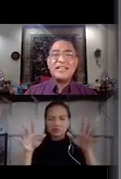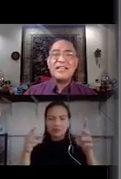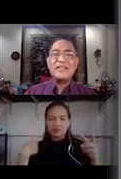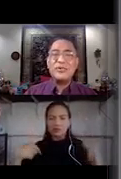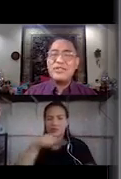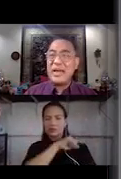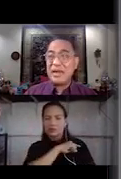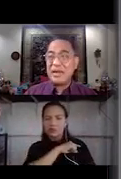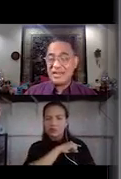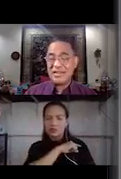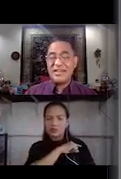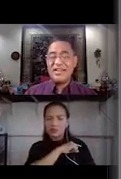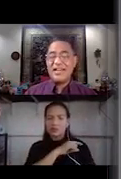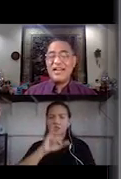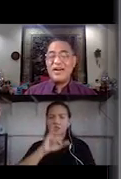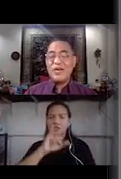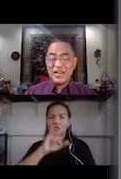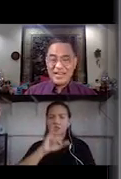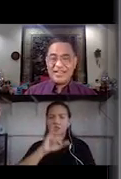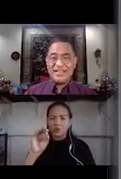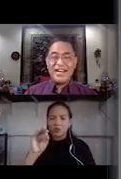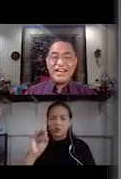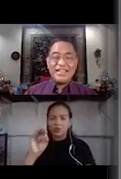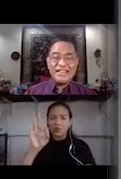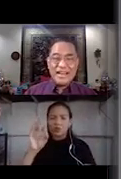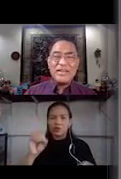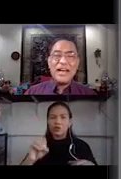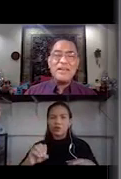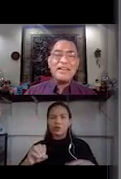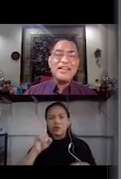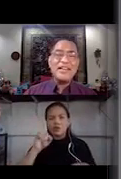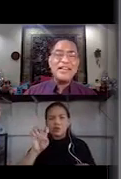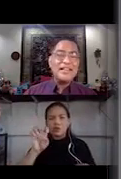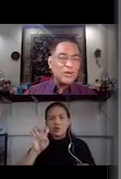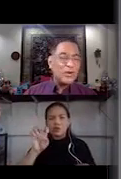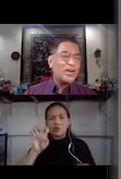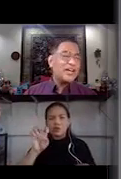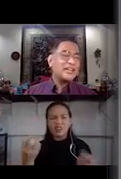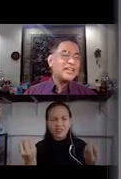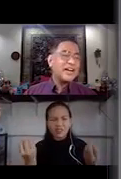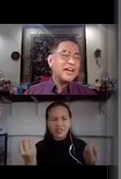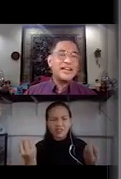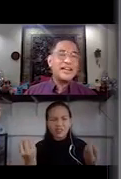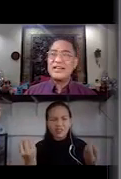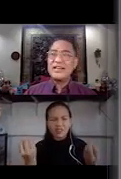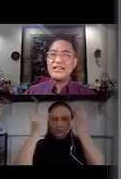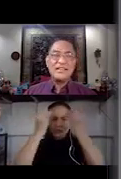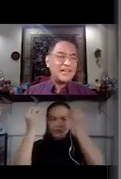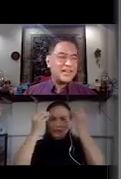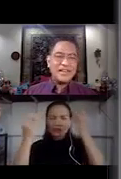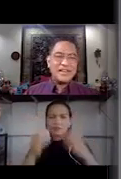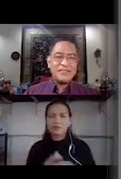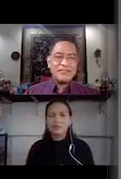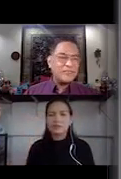the infodemic. Oh my God, ang dami-daming nalilito na